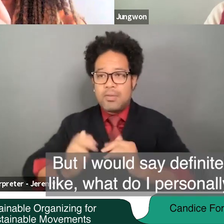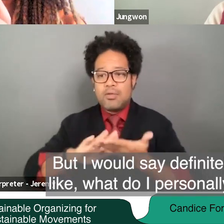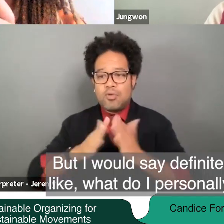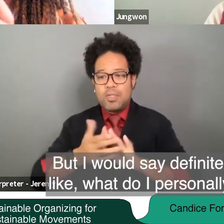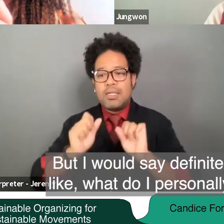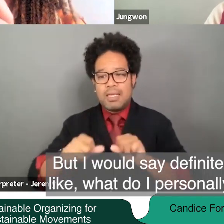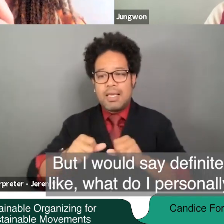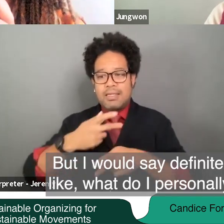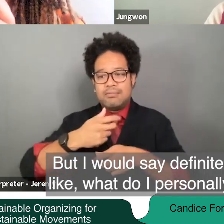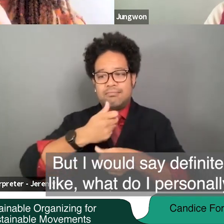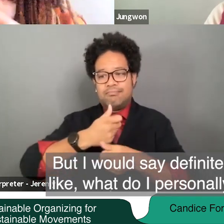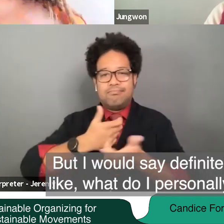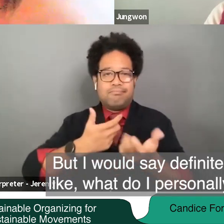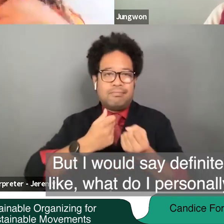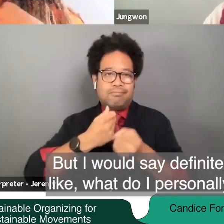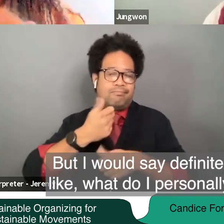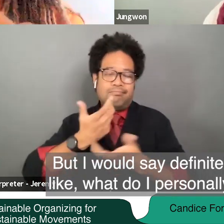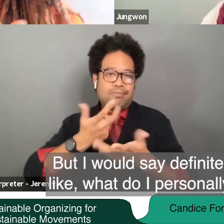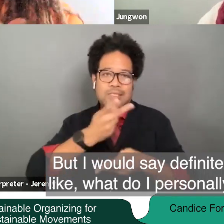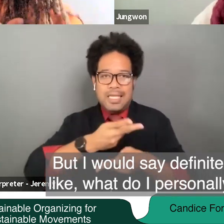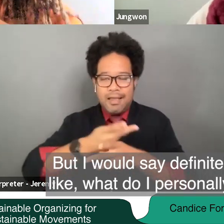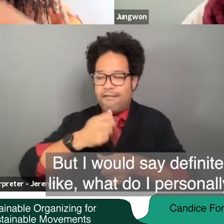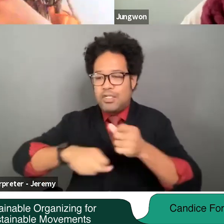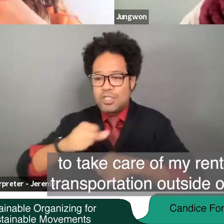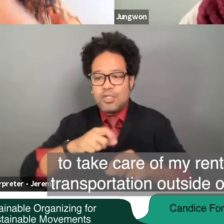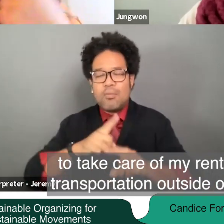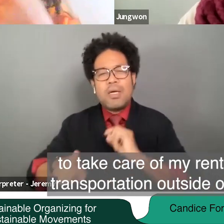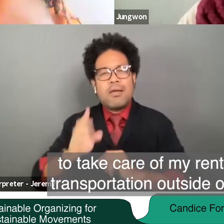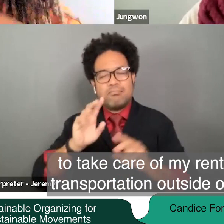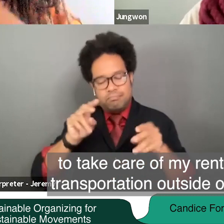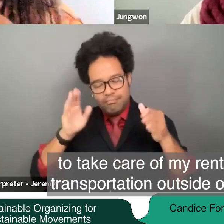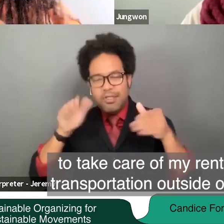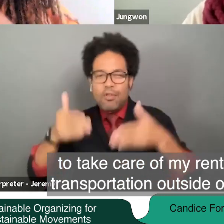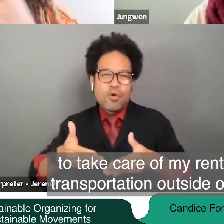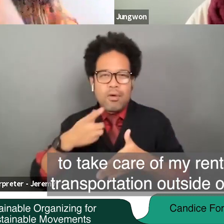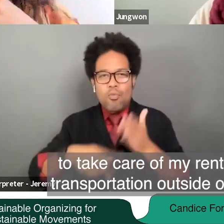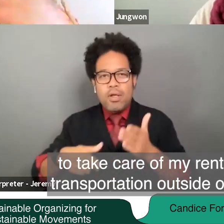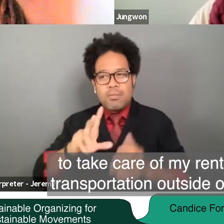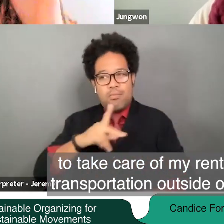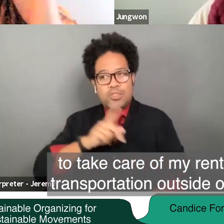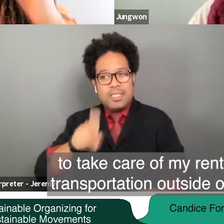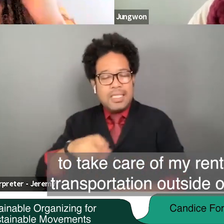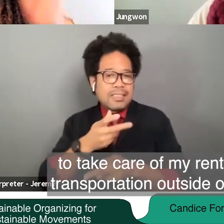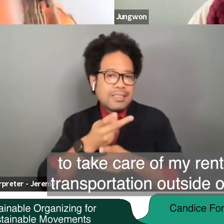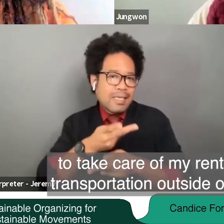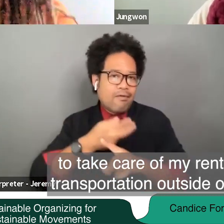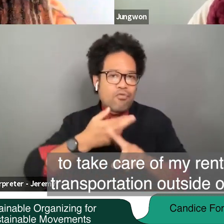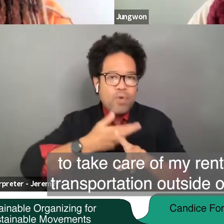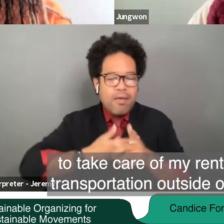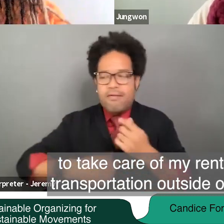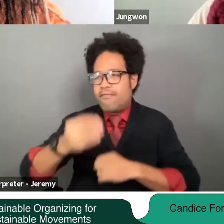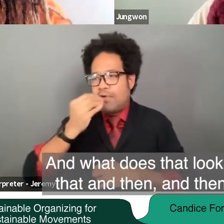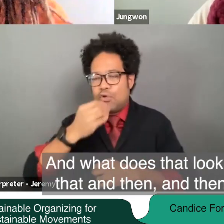But I would say definitely just see like, what do I personally need, like to take care of my rent, my food, transportation outside